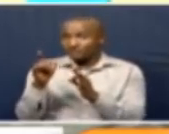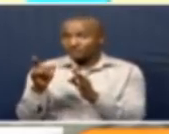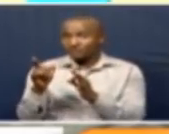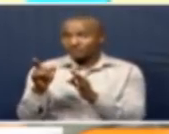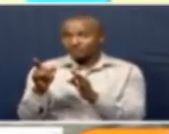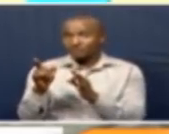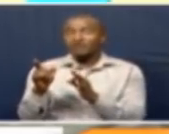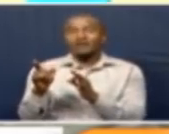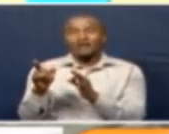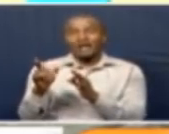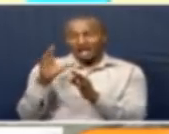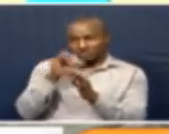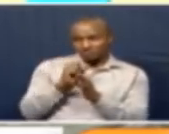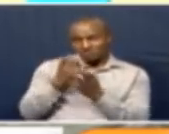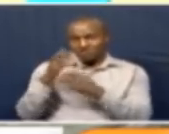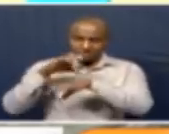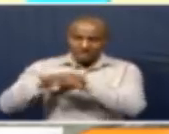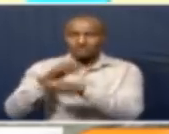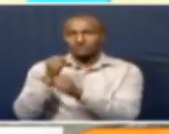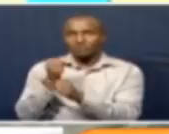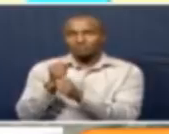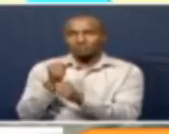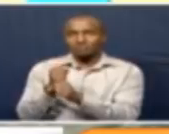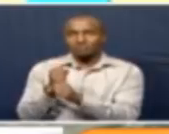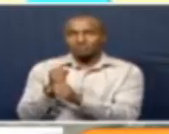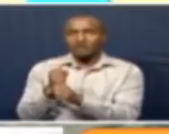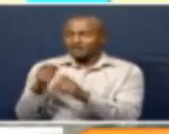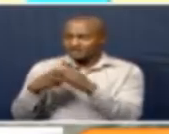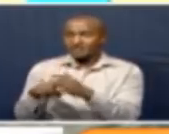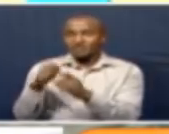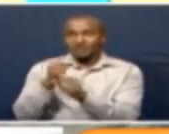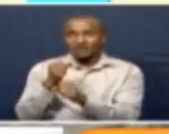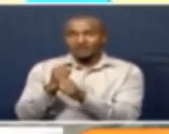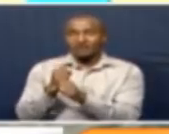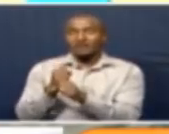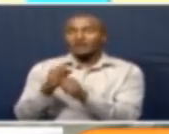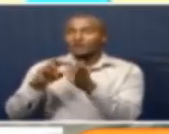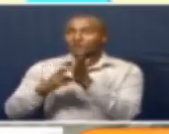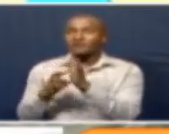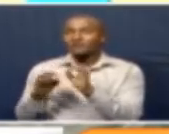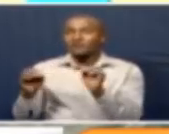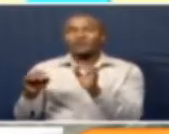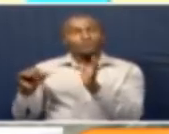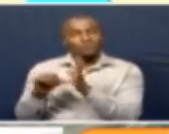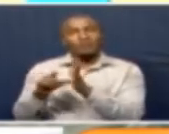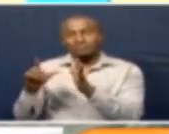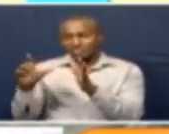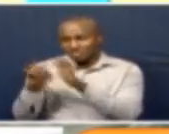If you assume some work, you get some work and you start performing this, without a contract, you have exposed yourself to manipulation. Mm-hmm. And they